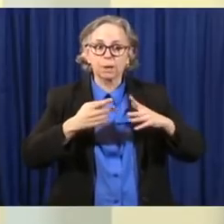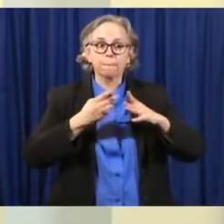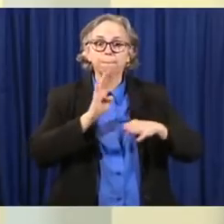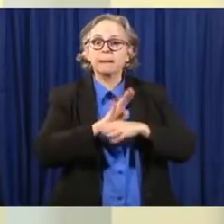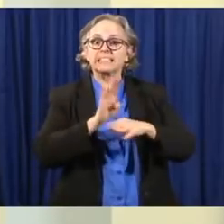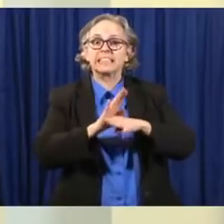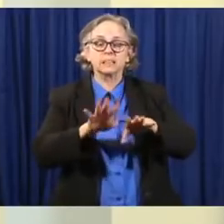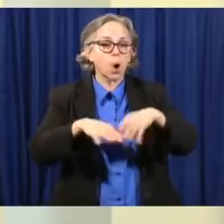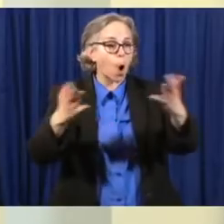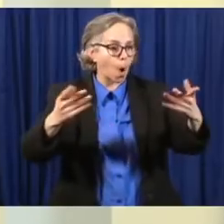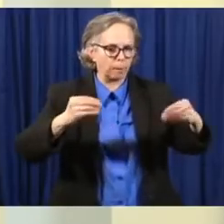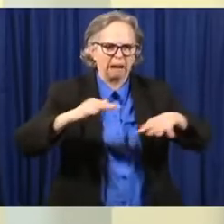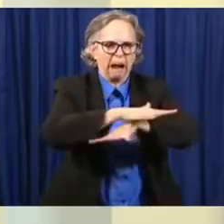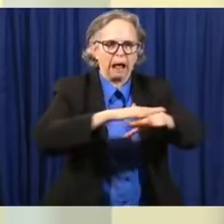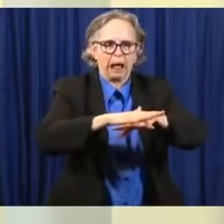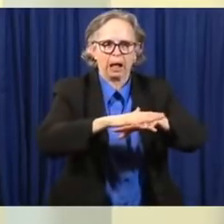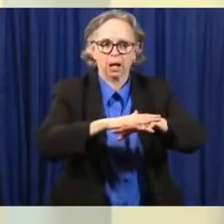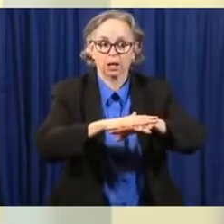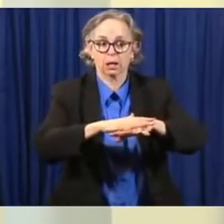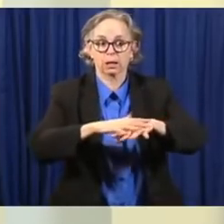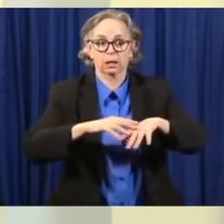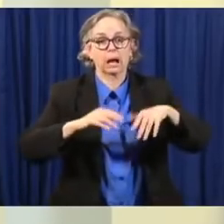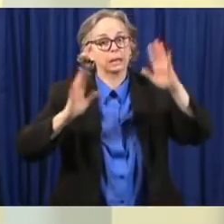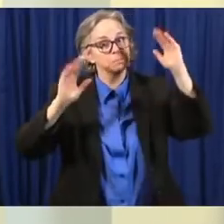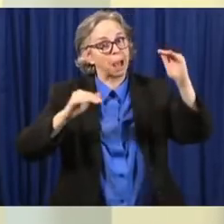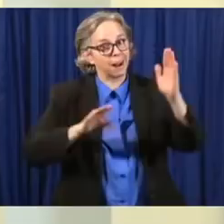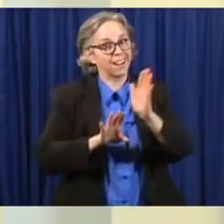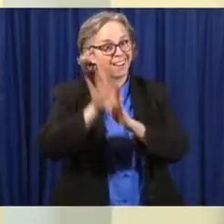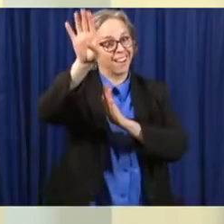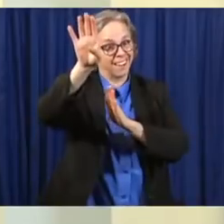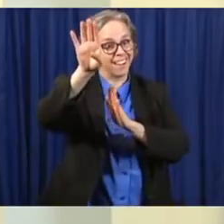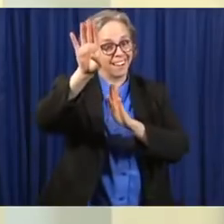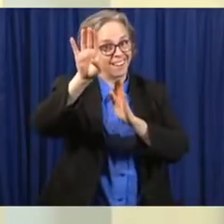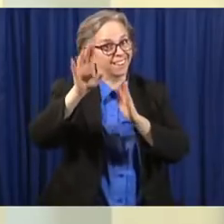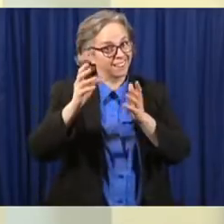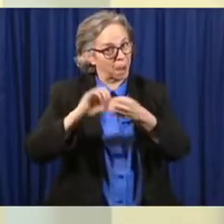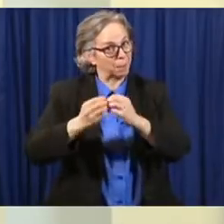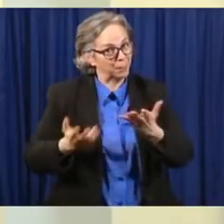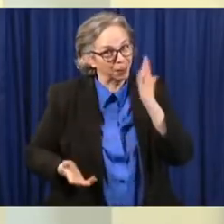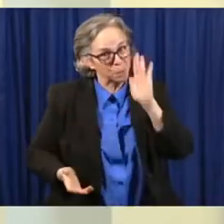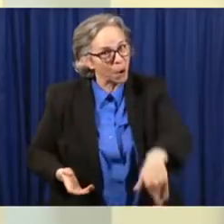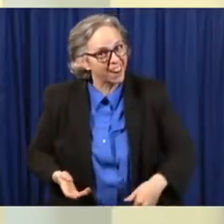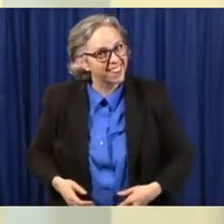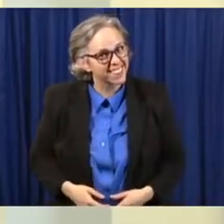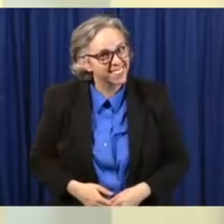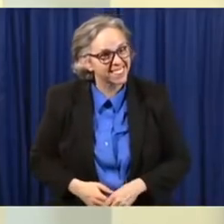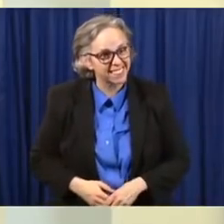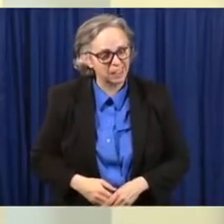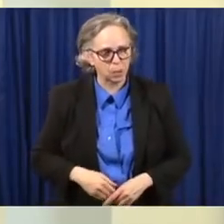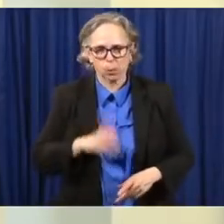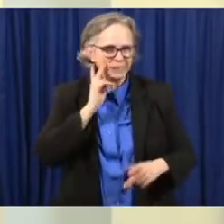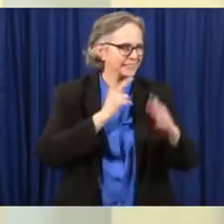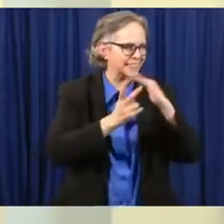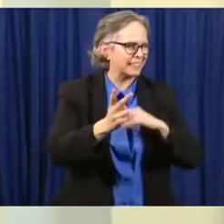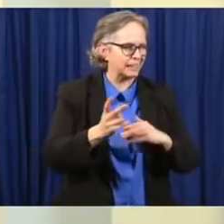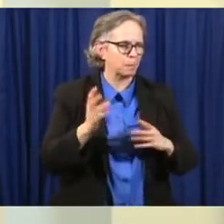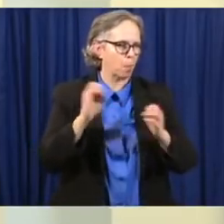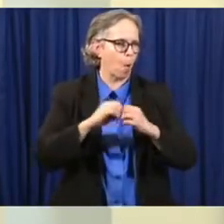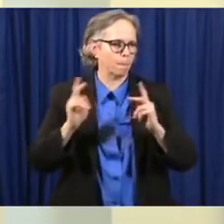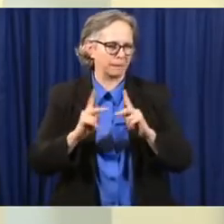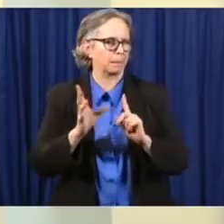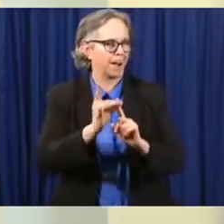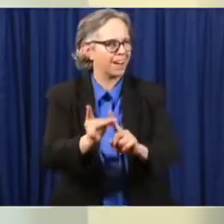anticipate that we will spread the virus to more people and that we will see more cases and more people get